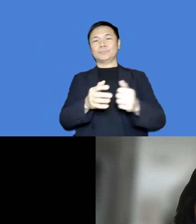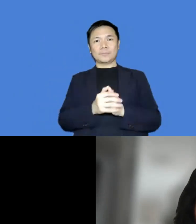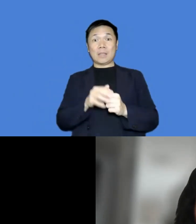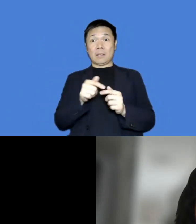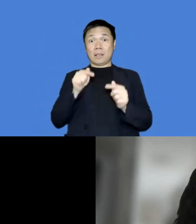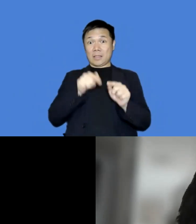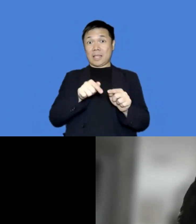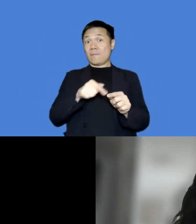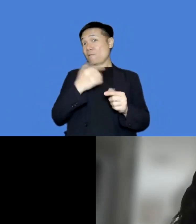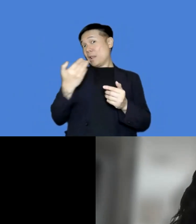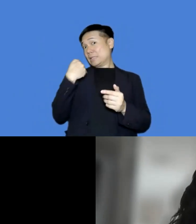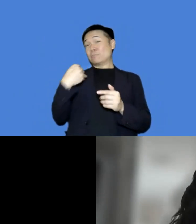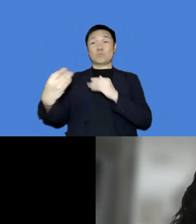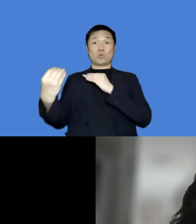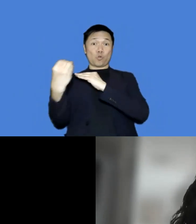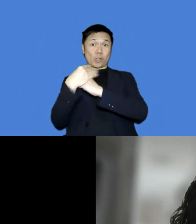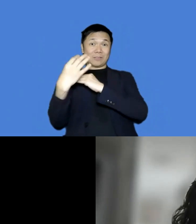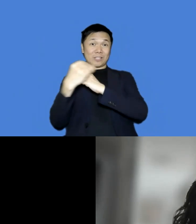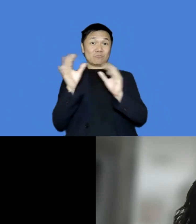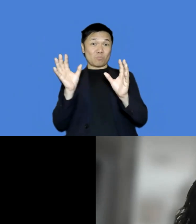GDS consultations.